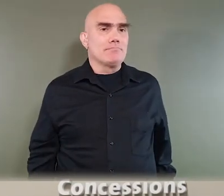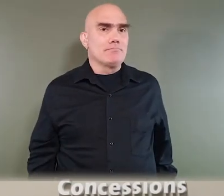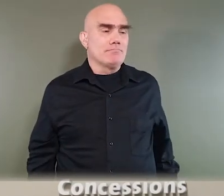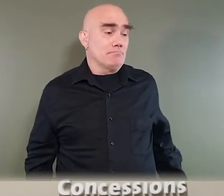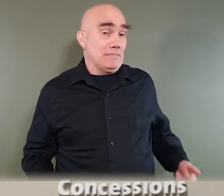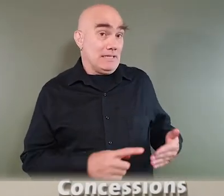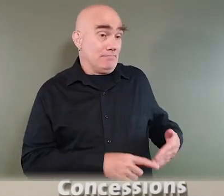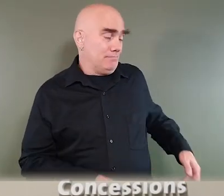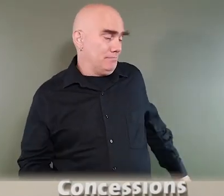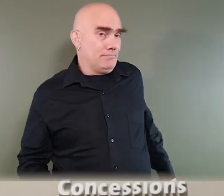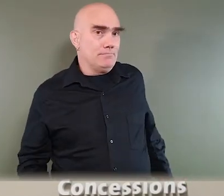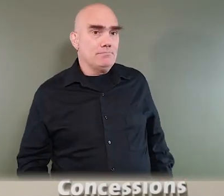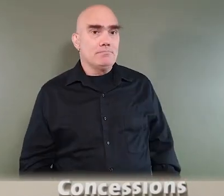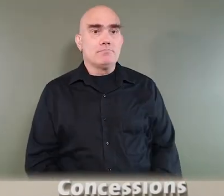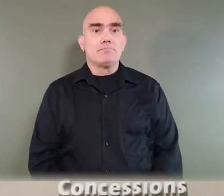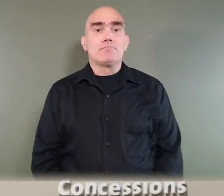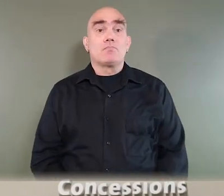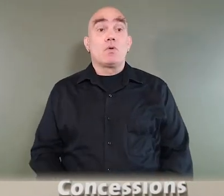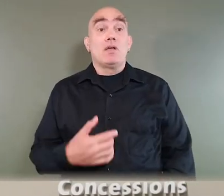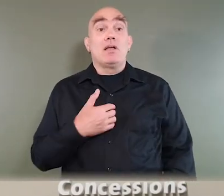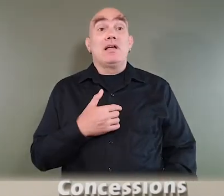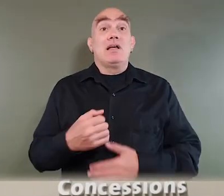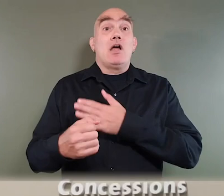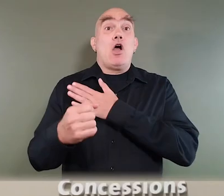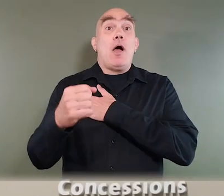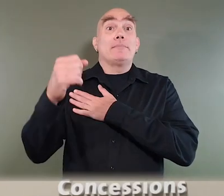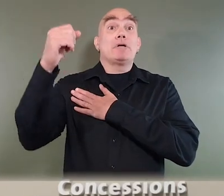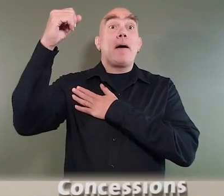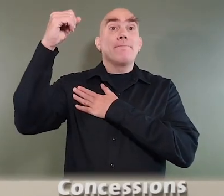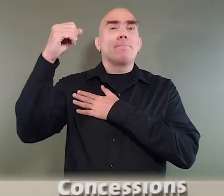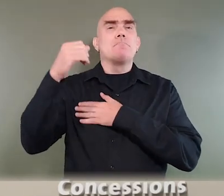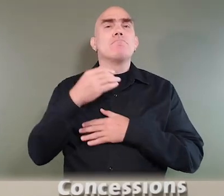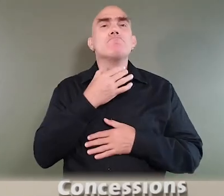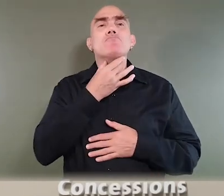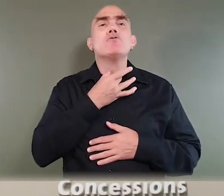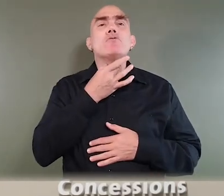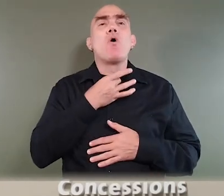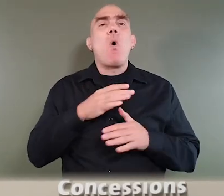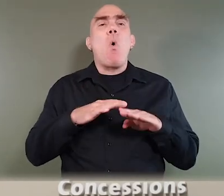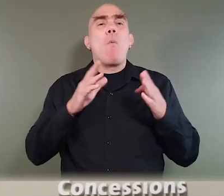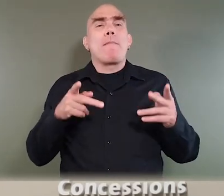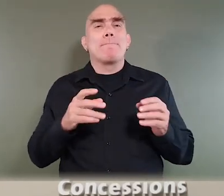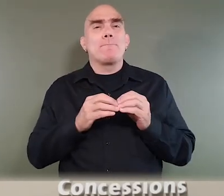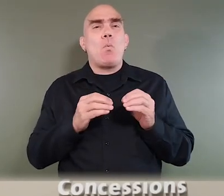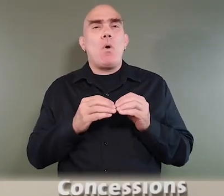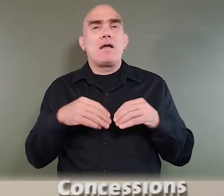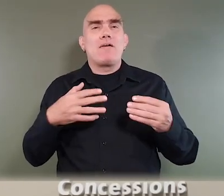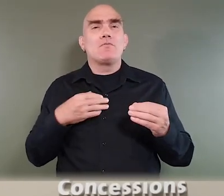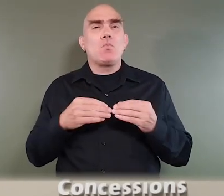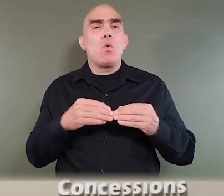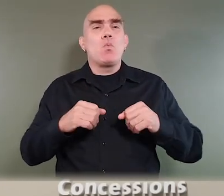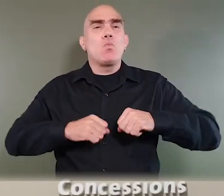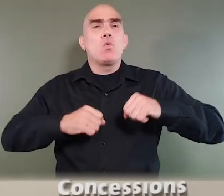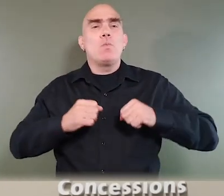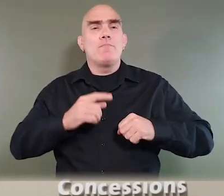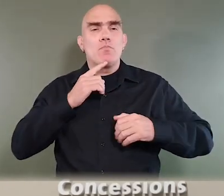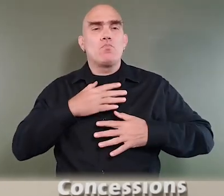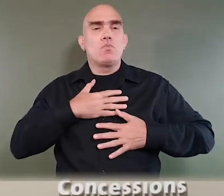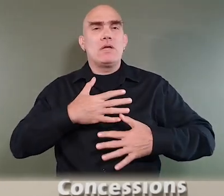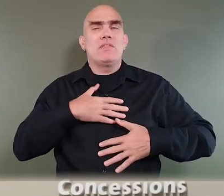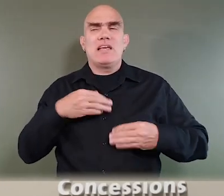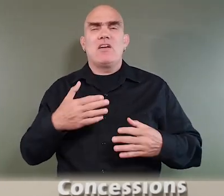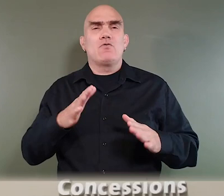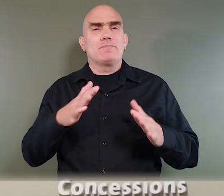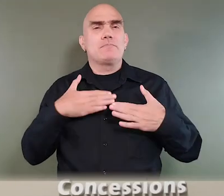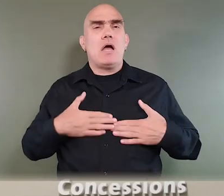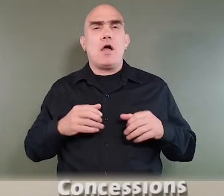When we take our arms up, we open up our breathing tubes. Gives us more room. Give our body an opportunity